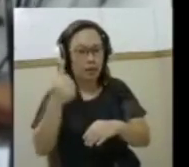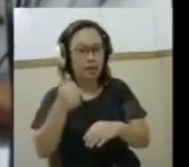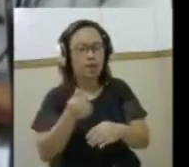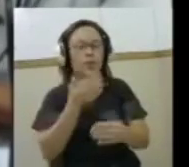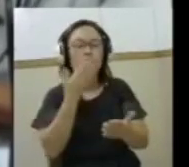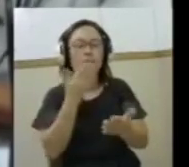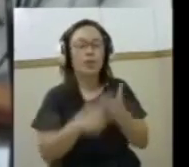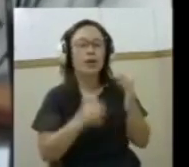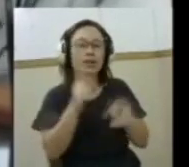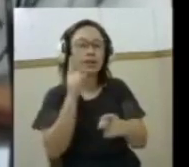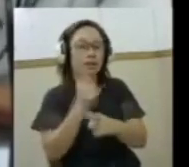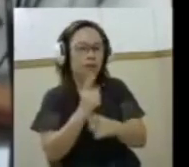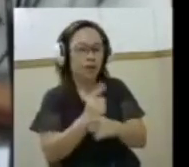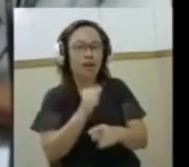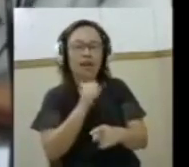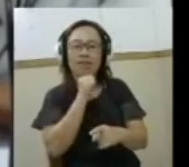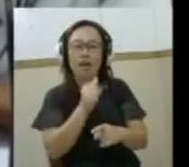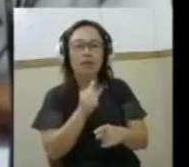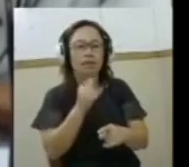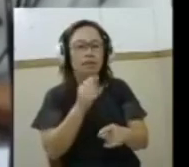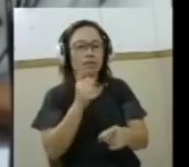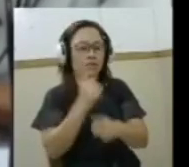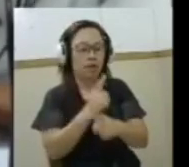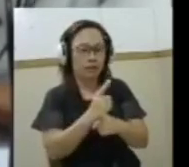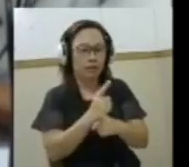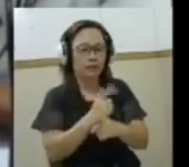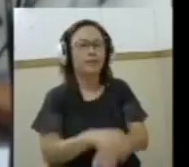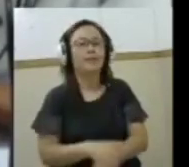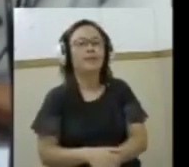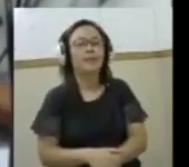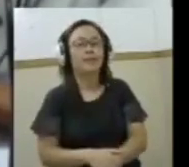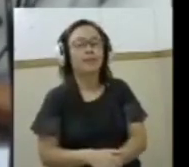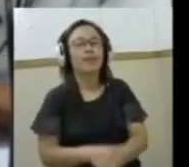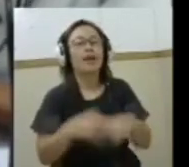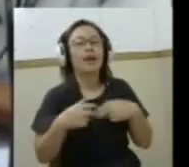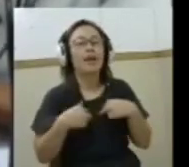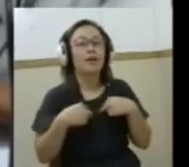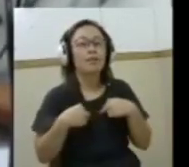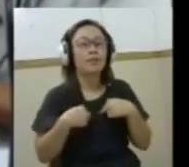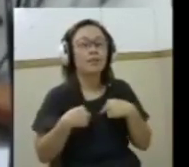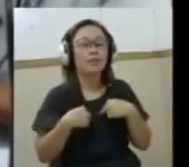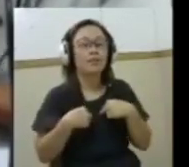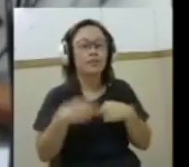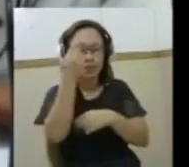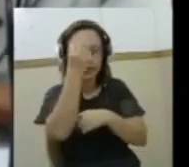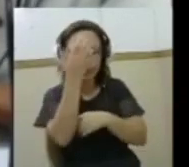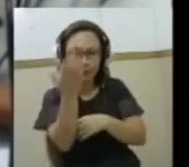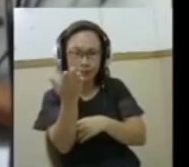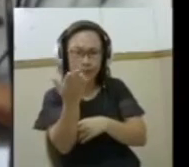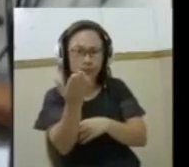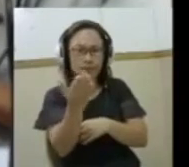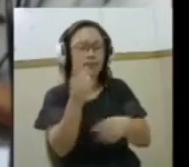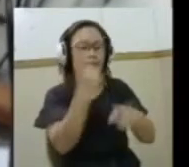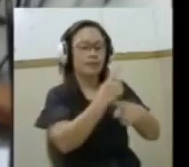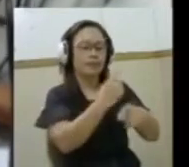what's accurate and what's not. You'll also get better at discerning the gray areas where the information may be technically